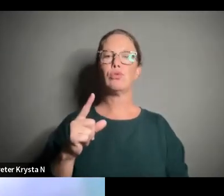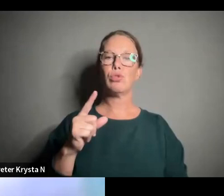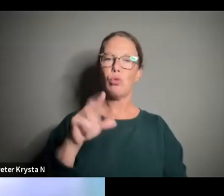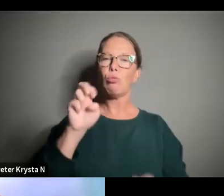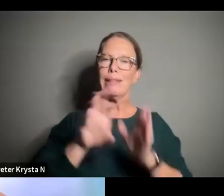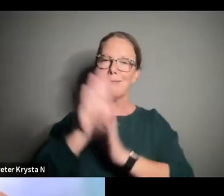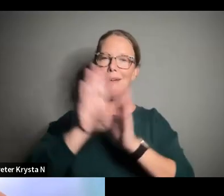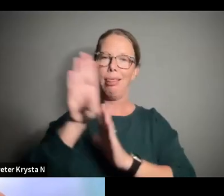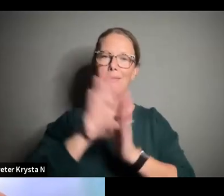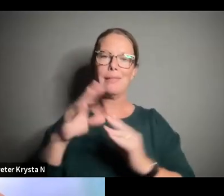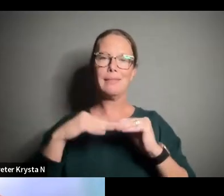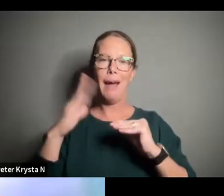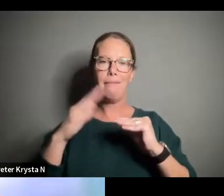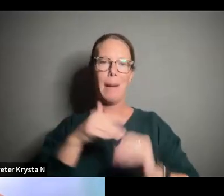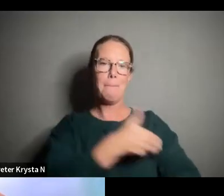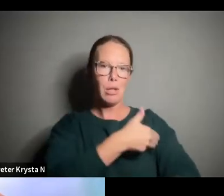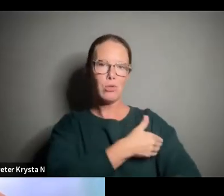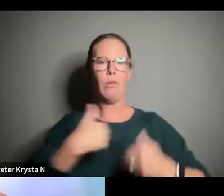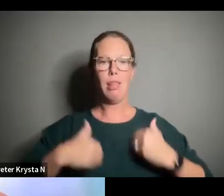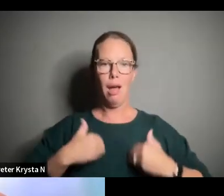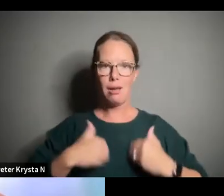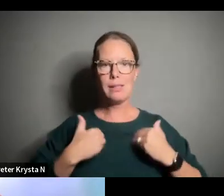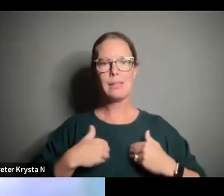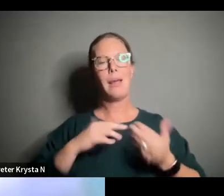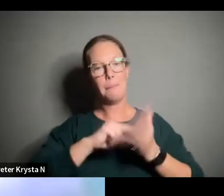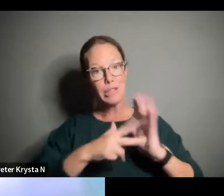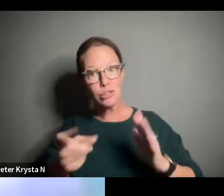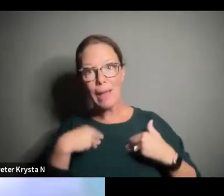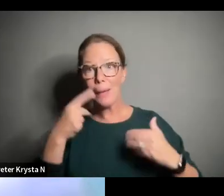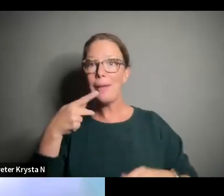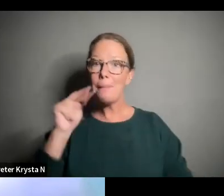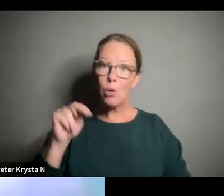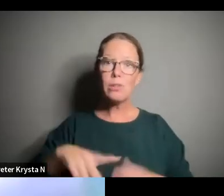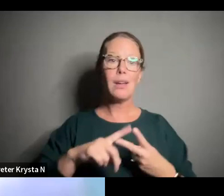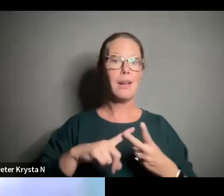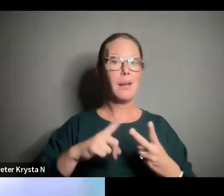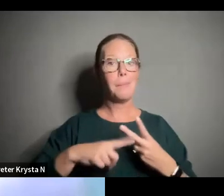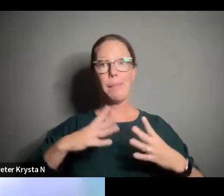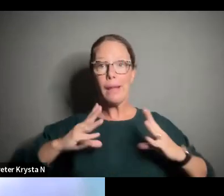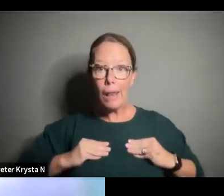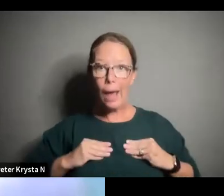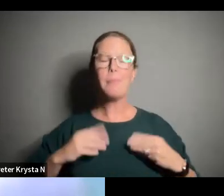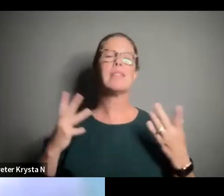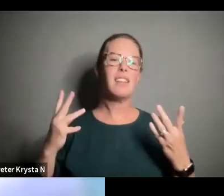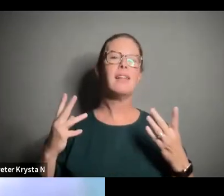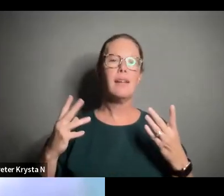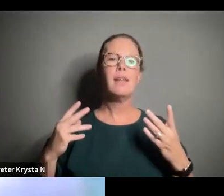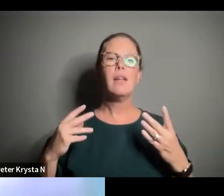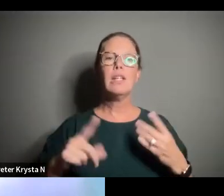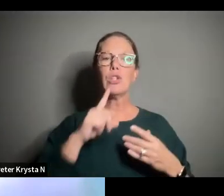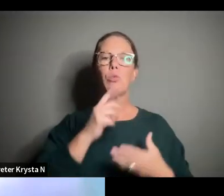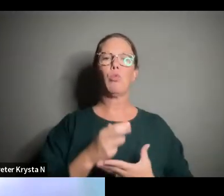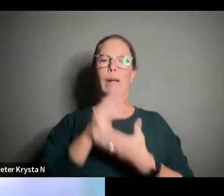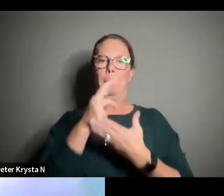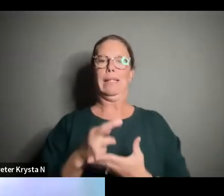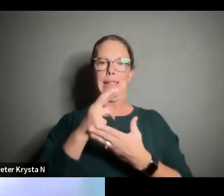lungs. If you've been on a ventilator for a while, you've probably had several pneumonias, you've had chronic collapse and part of that. So we're rehabilitating